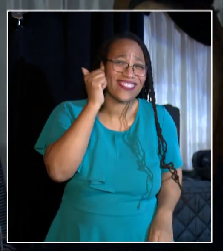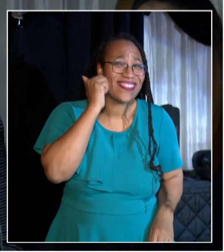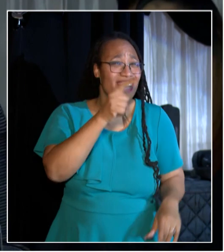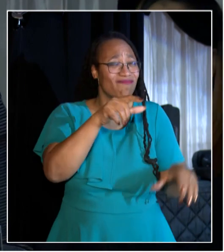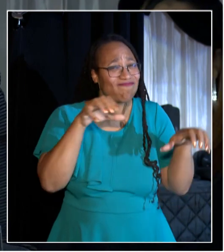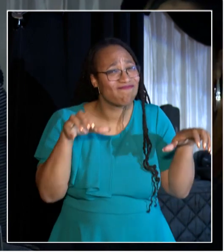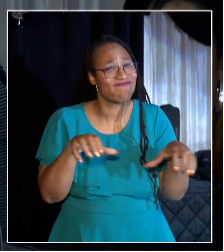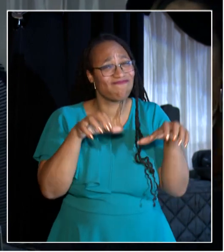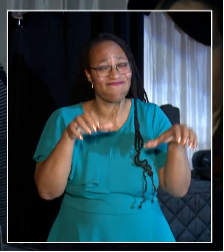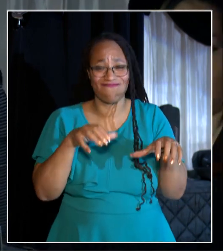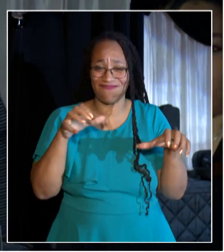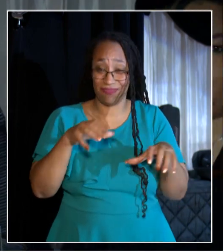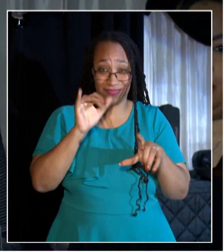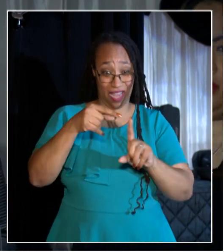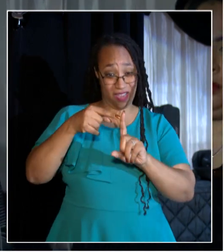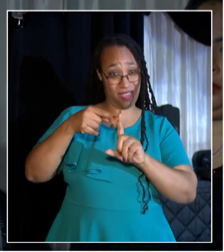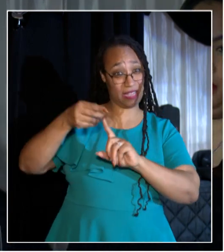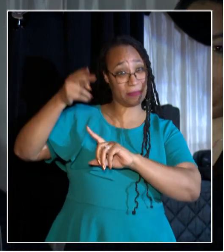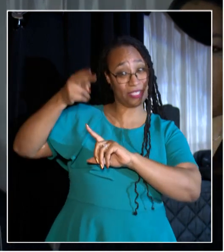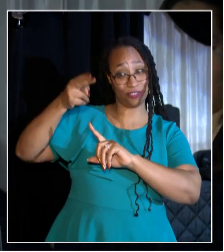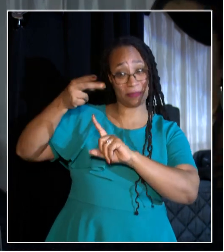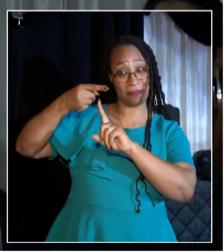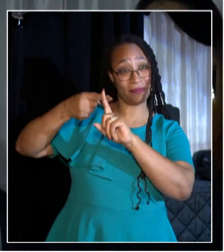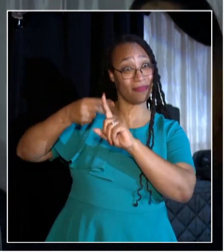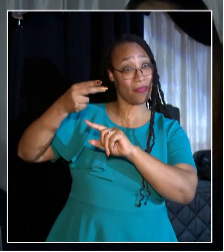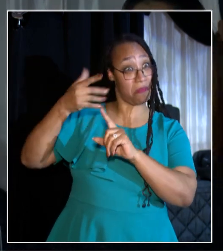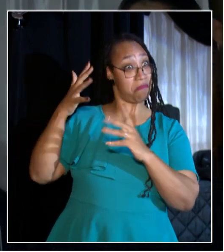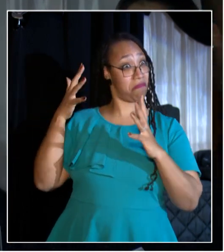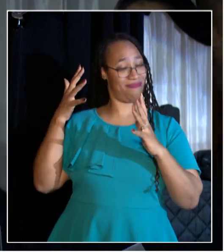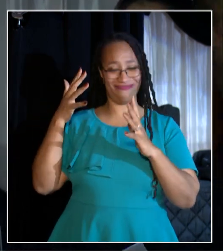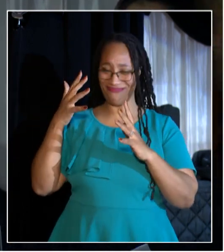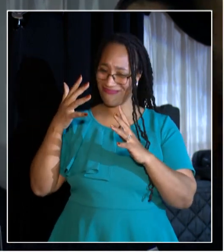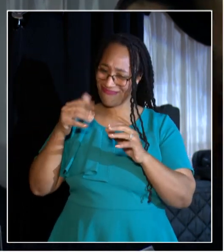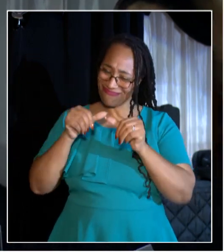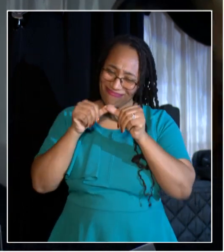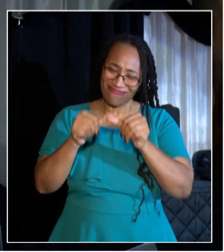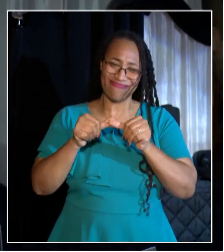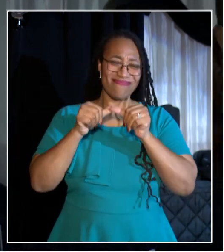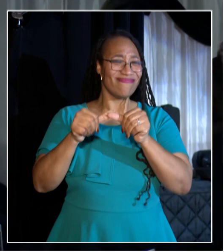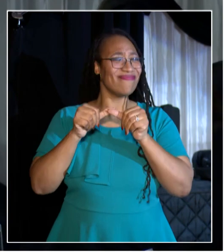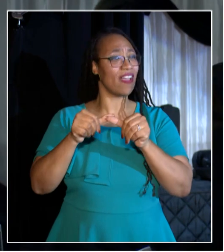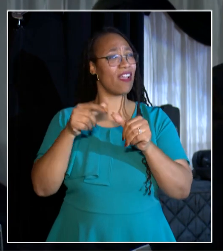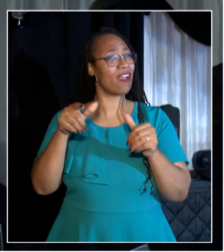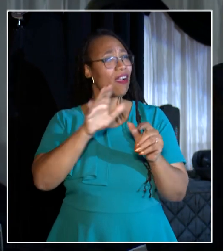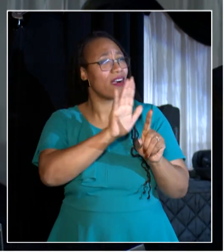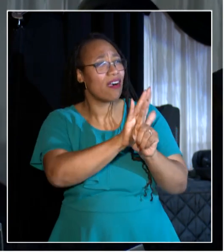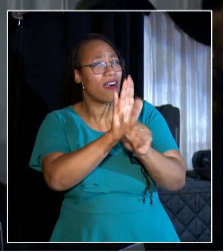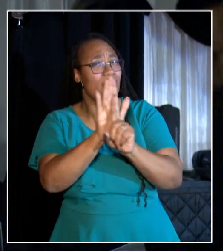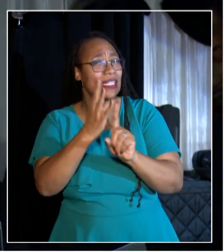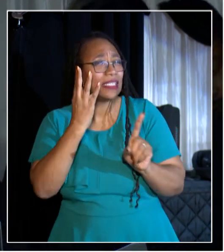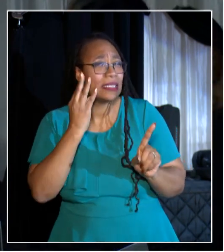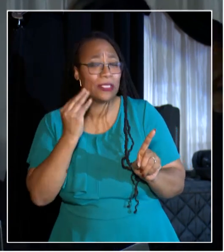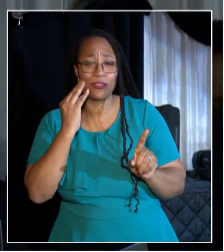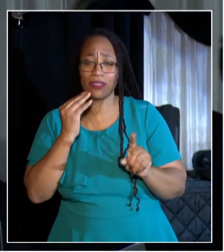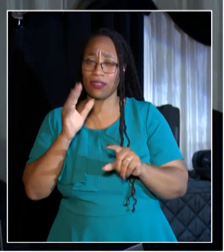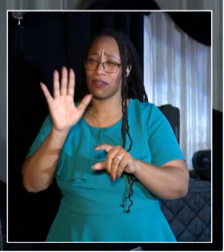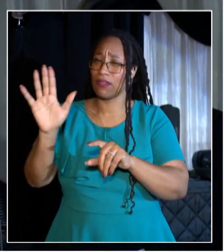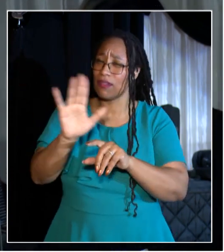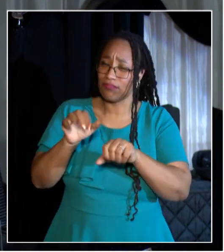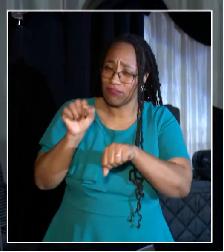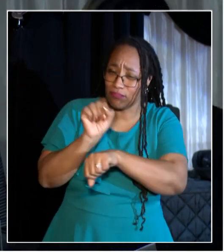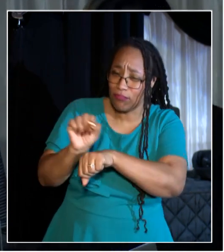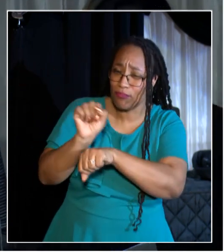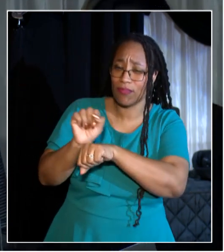African American experience in America is an equal one. And so I want to thank Reverend Bowen for